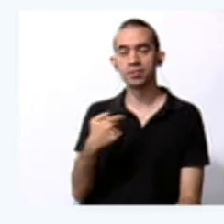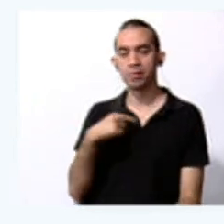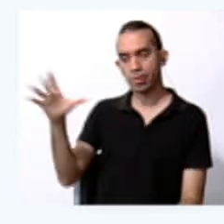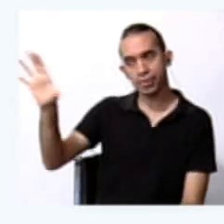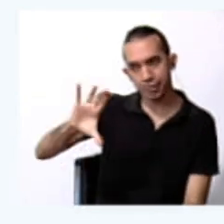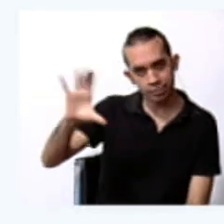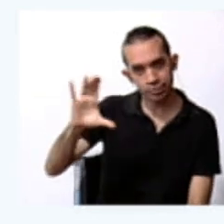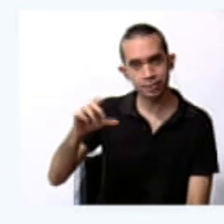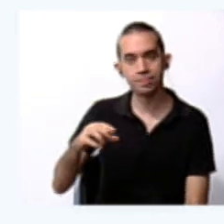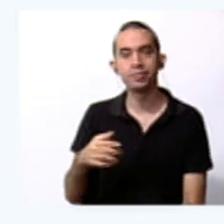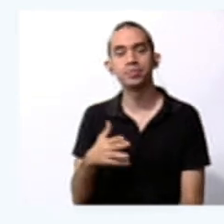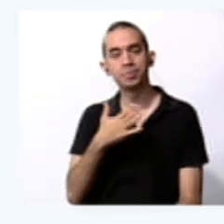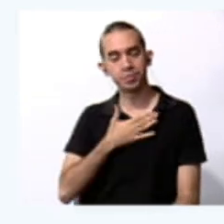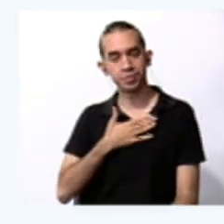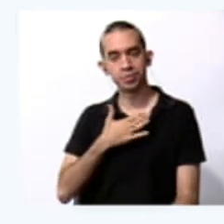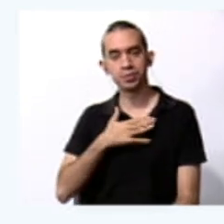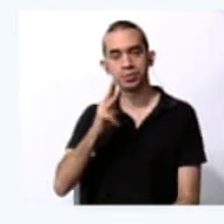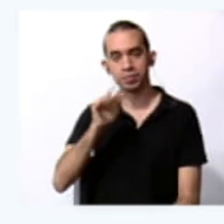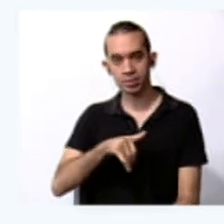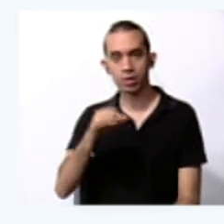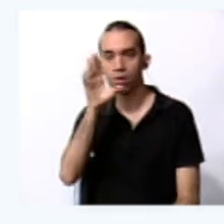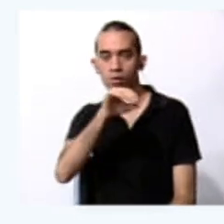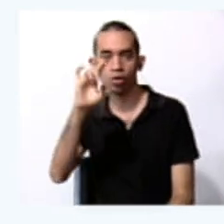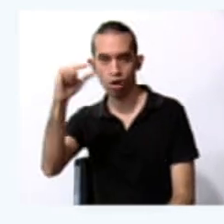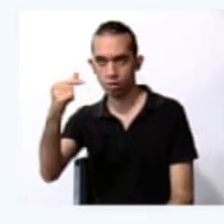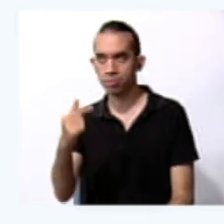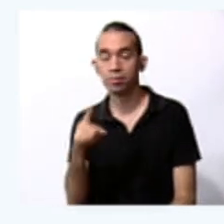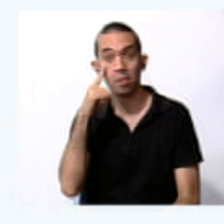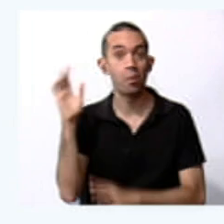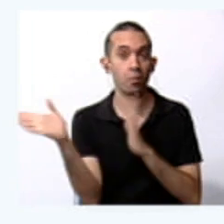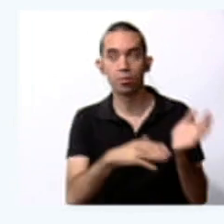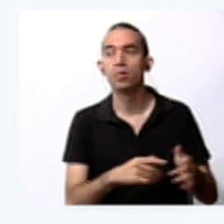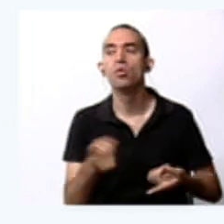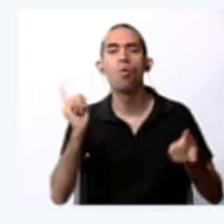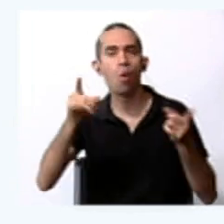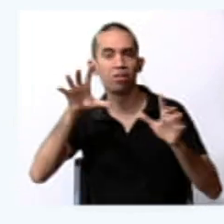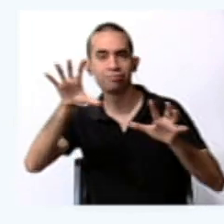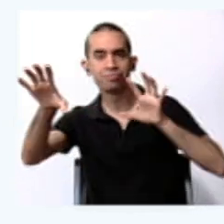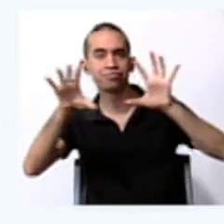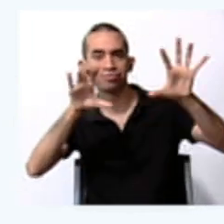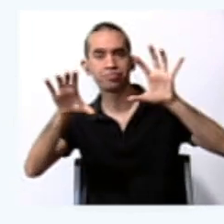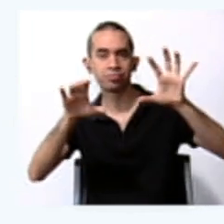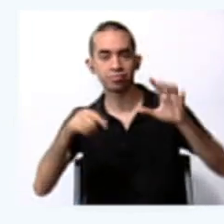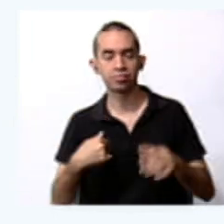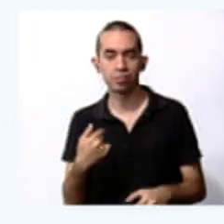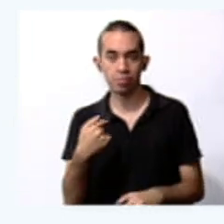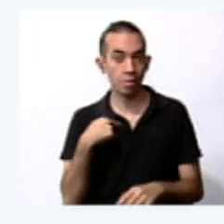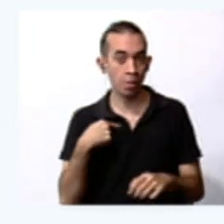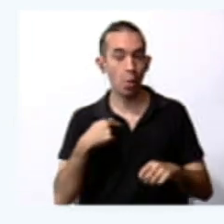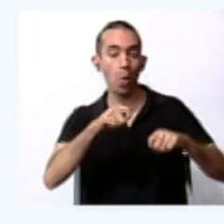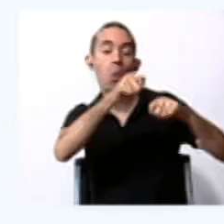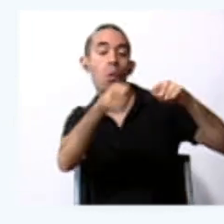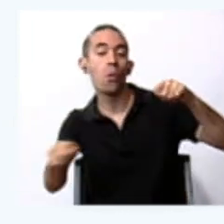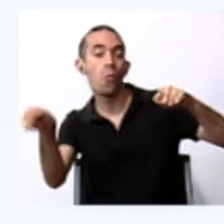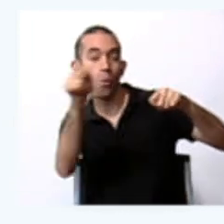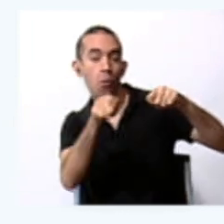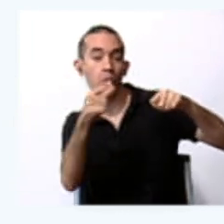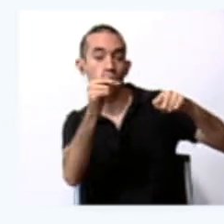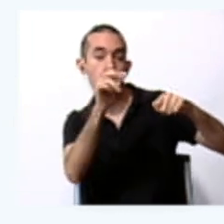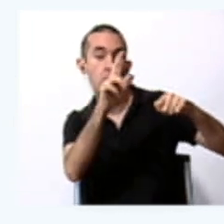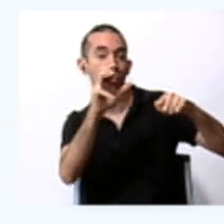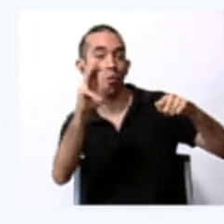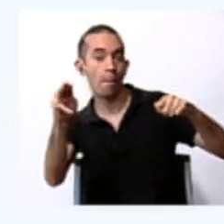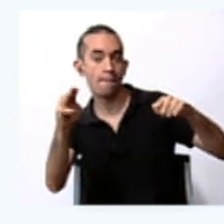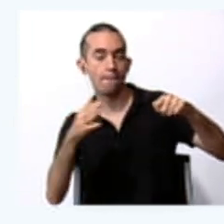my dog. We have another one, Zoe. I groom my cat.